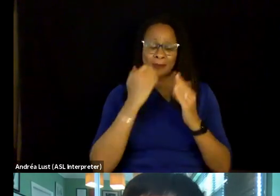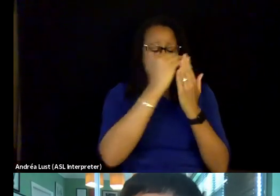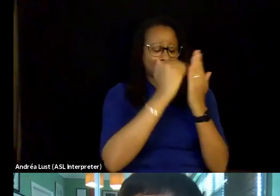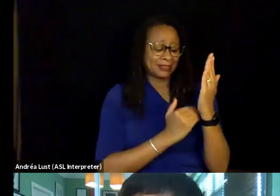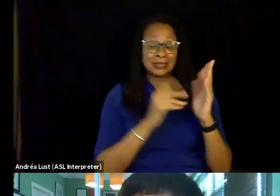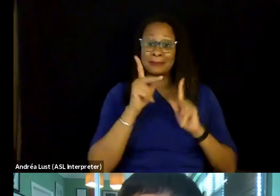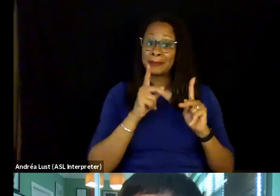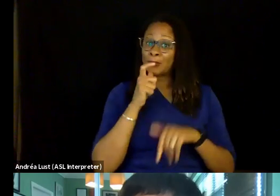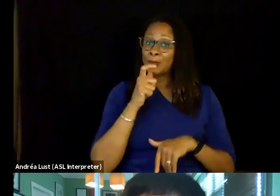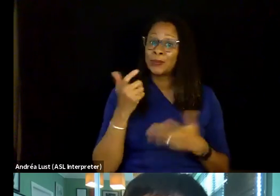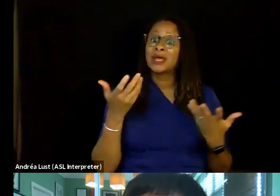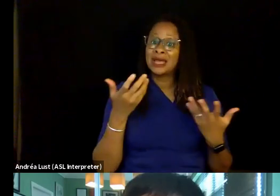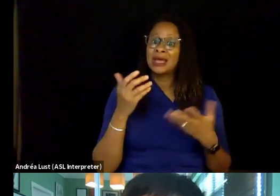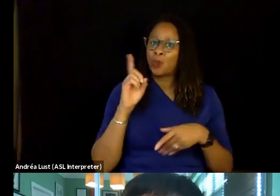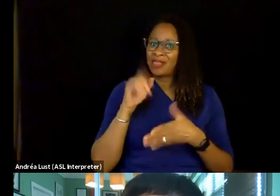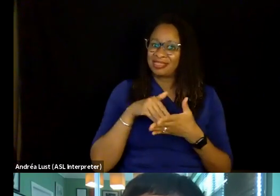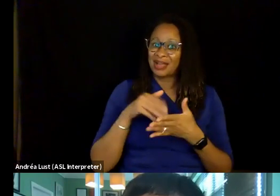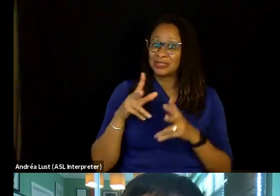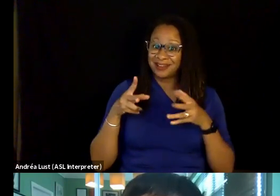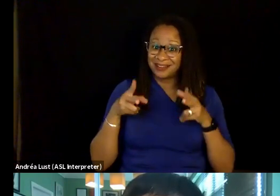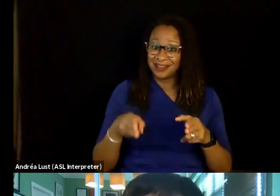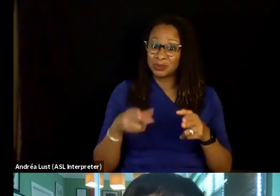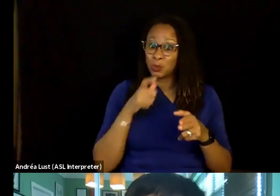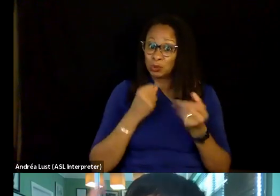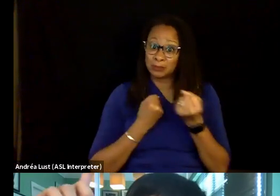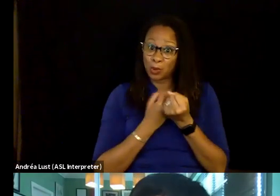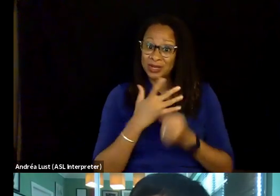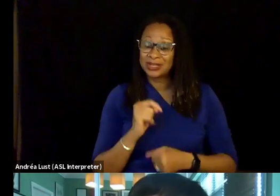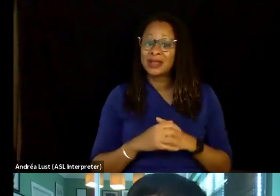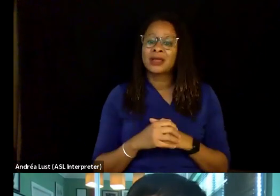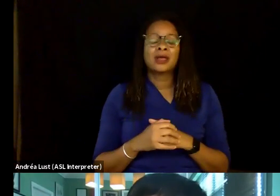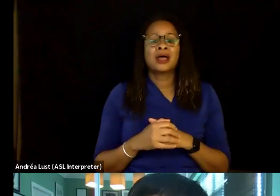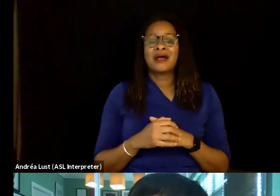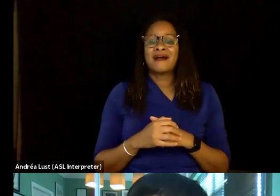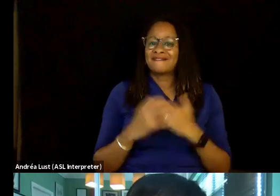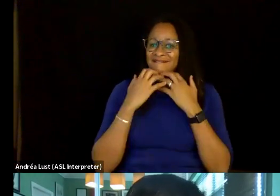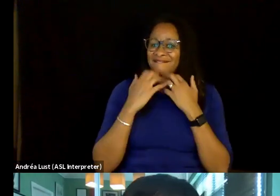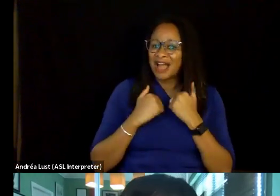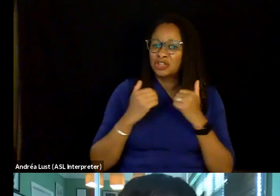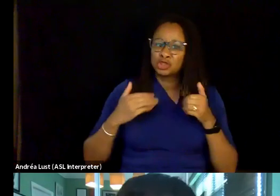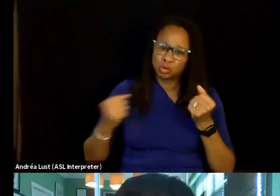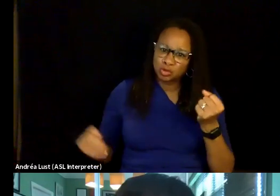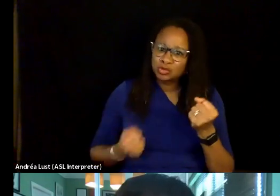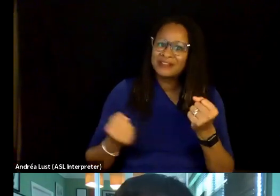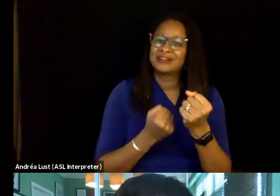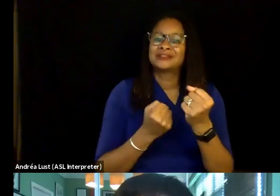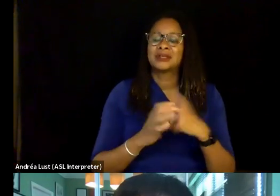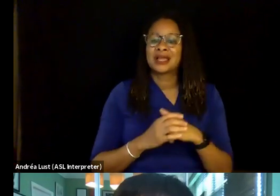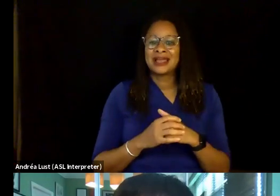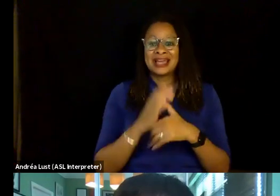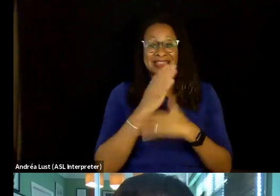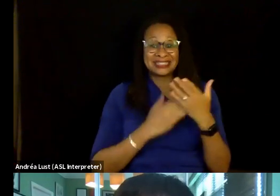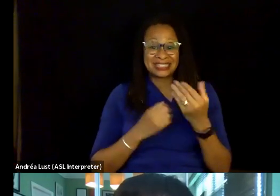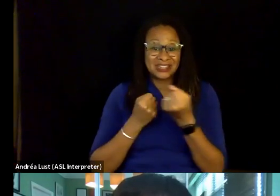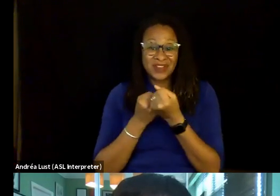folks in A Thousand Cuts who supported it, values driven, like the same funders all around